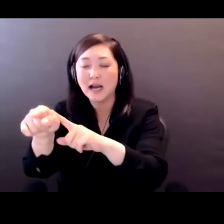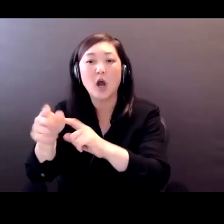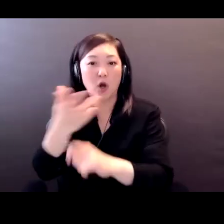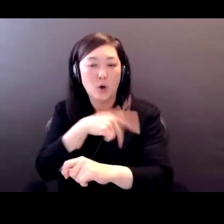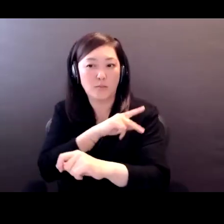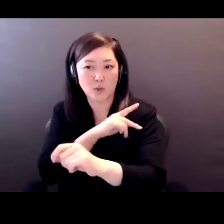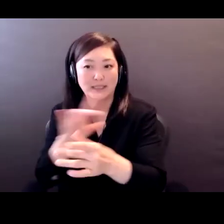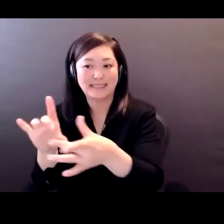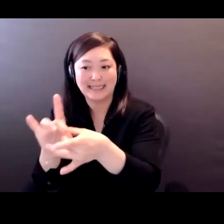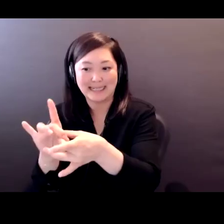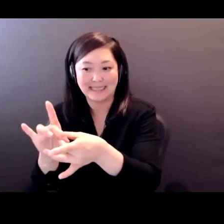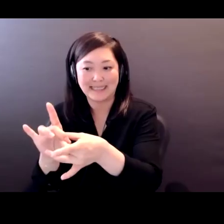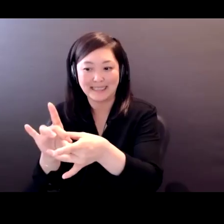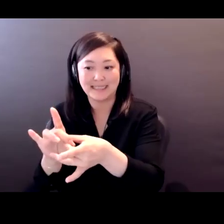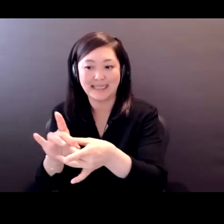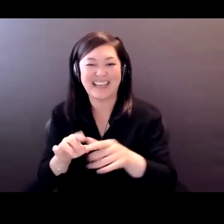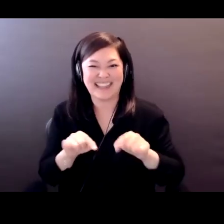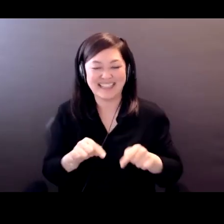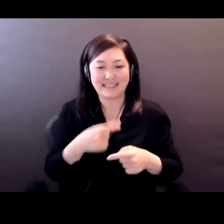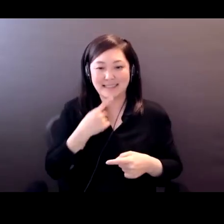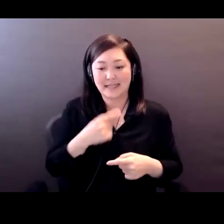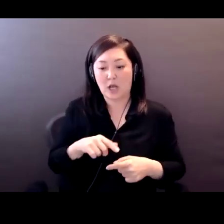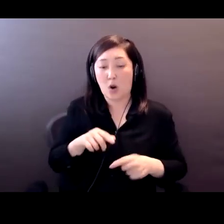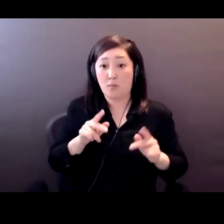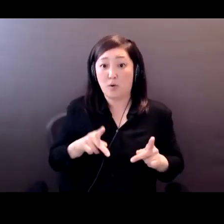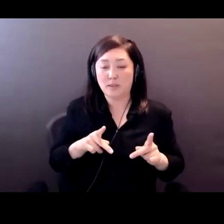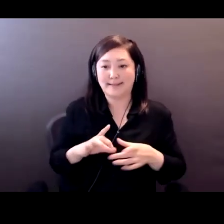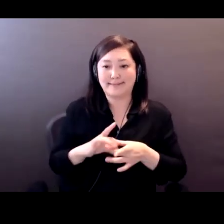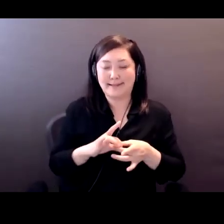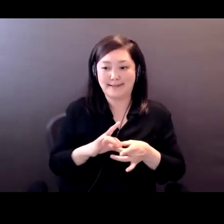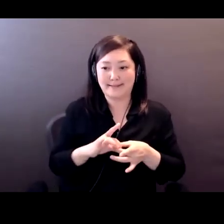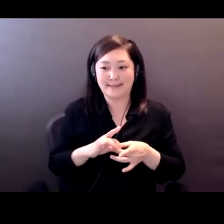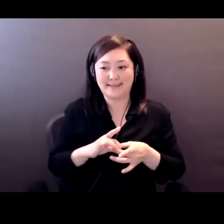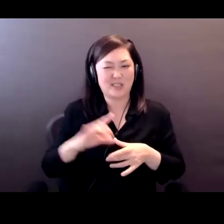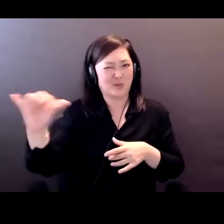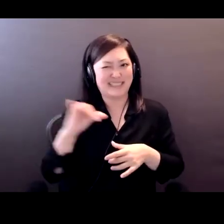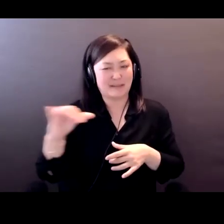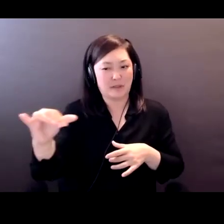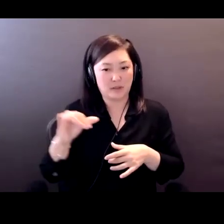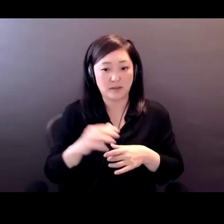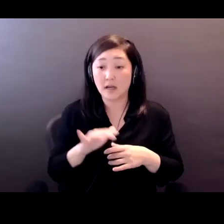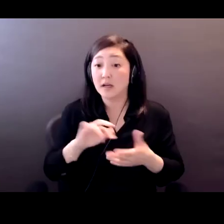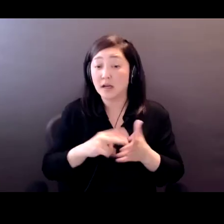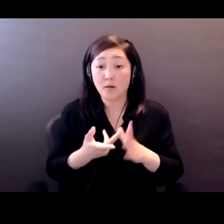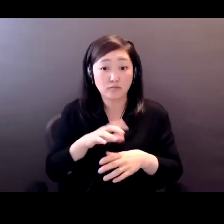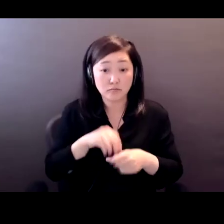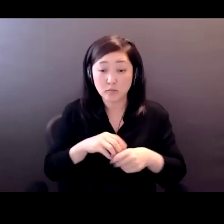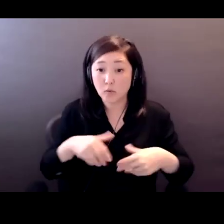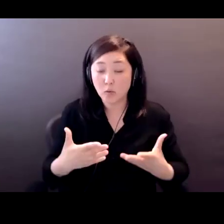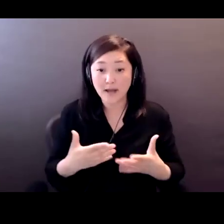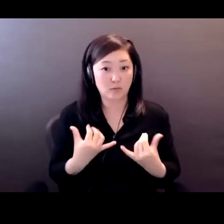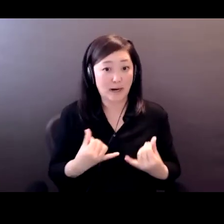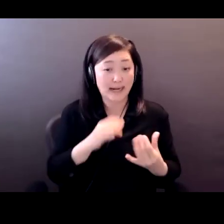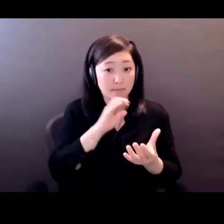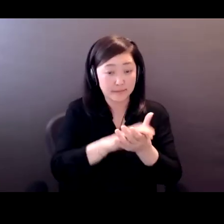connected persons. So generally speaking, the scope would have included current spouses,